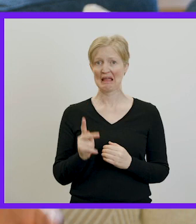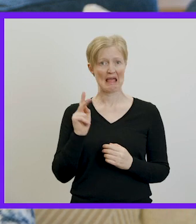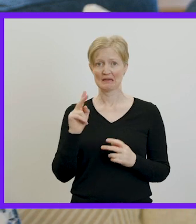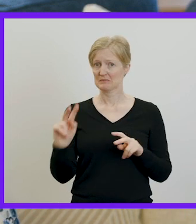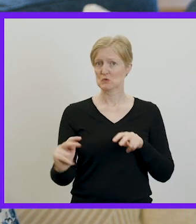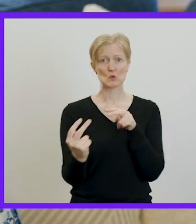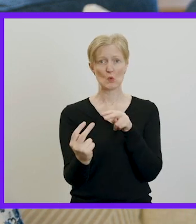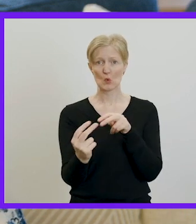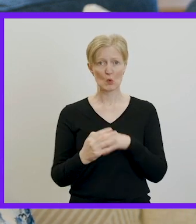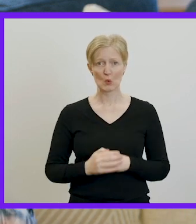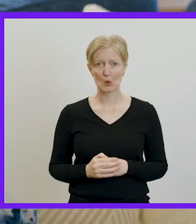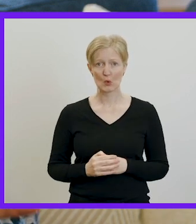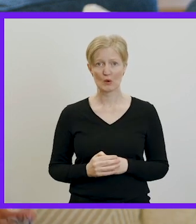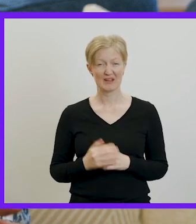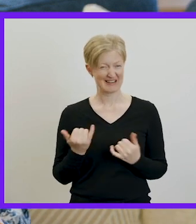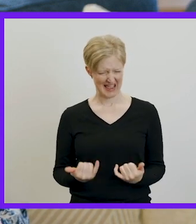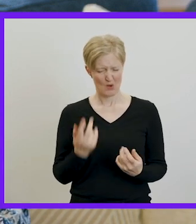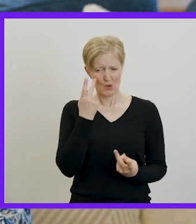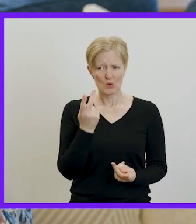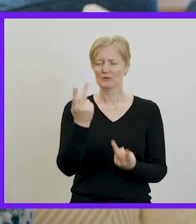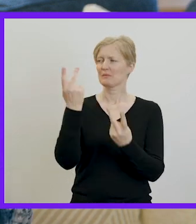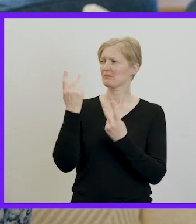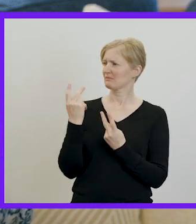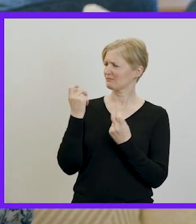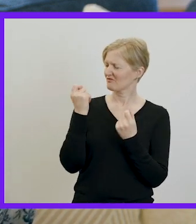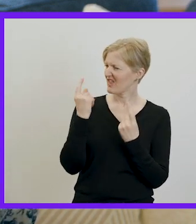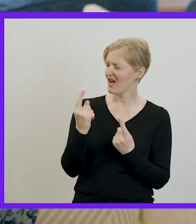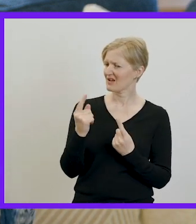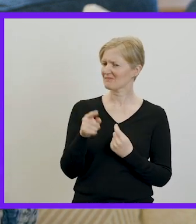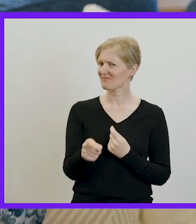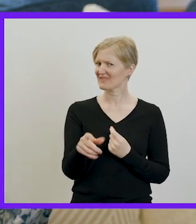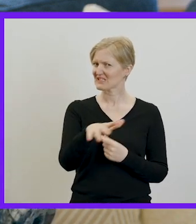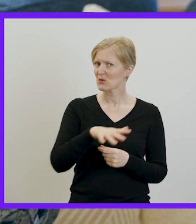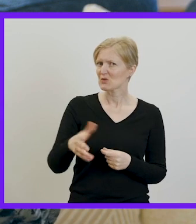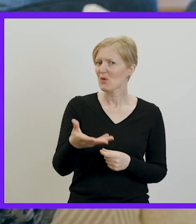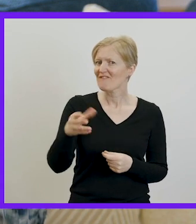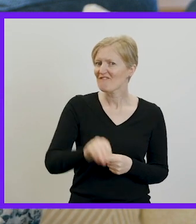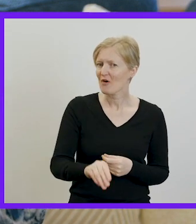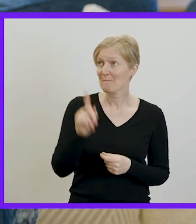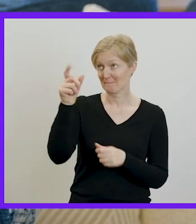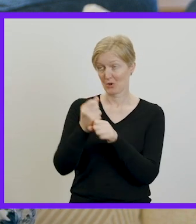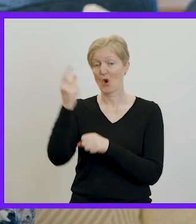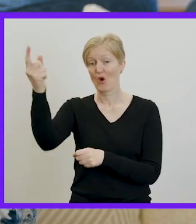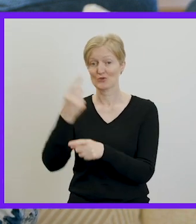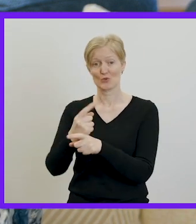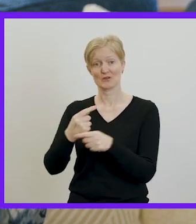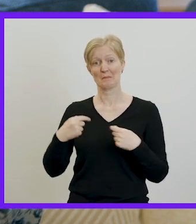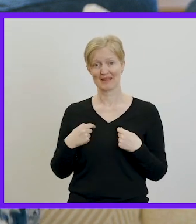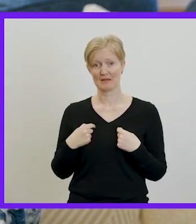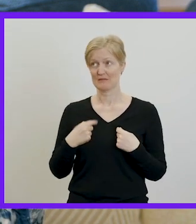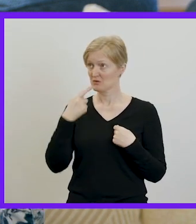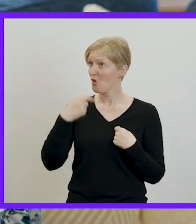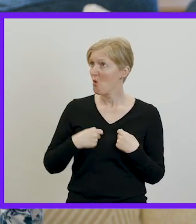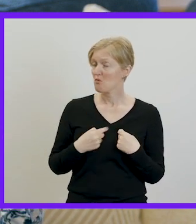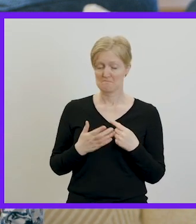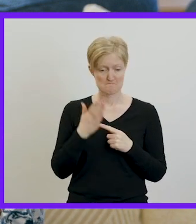got an opportunity to see him again. But as I look back, I see that that was God's whispering into my heart,